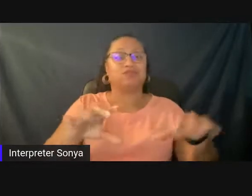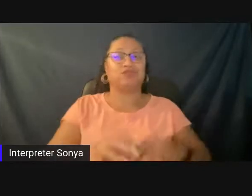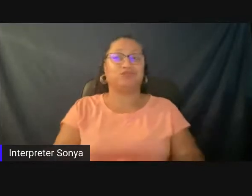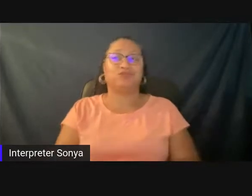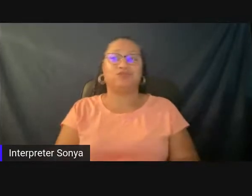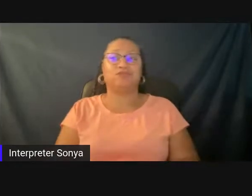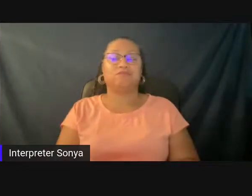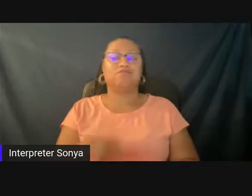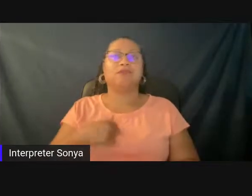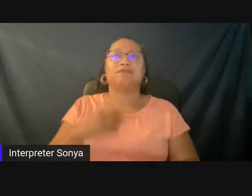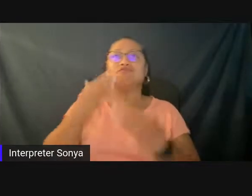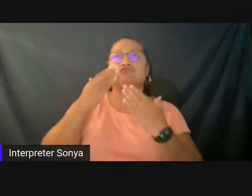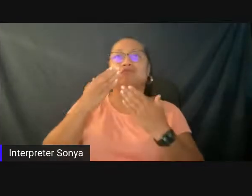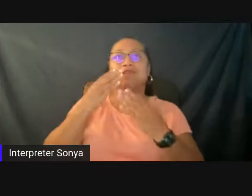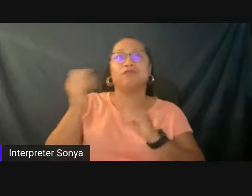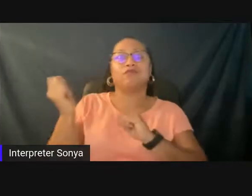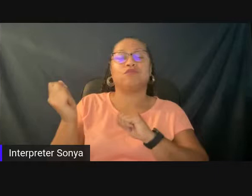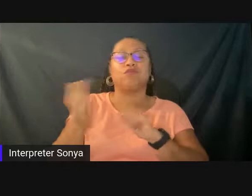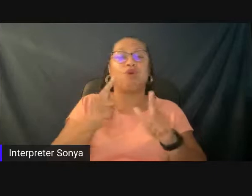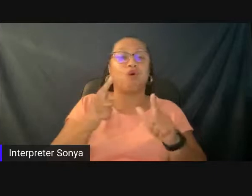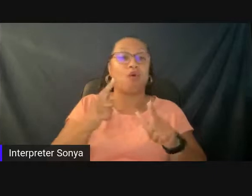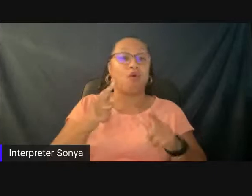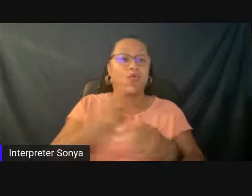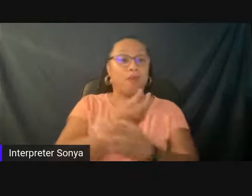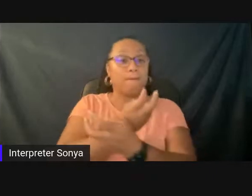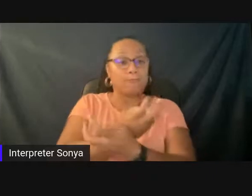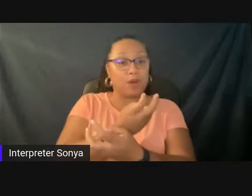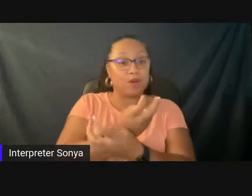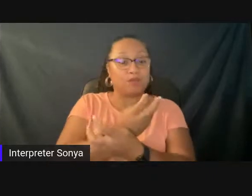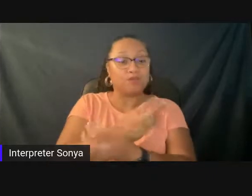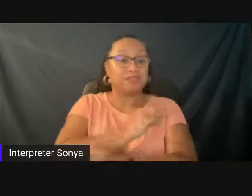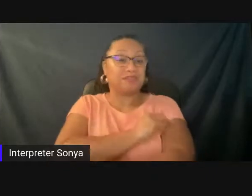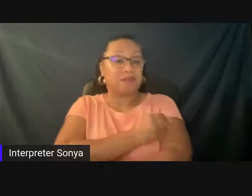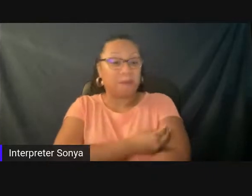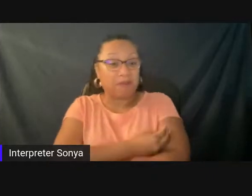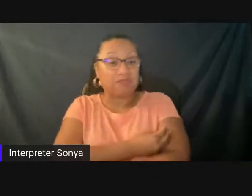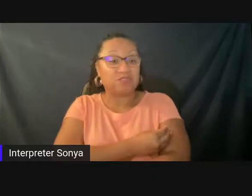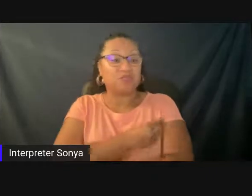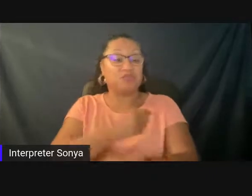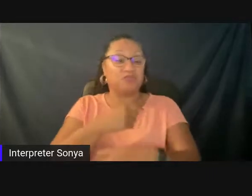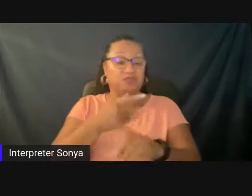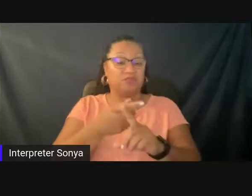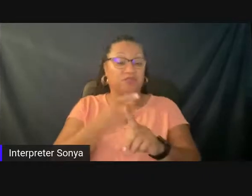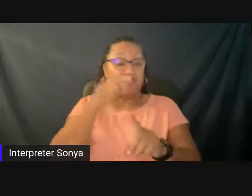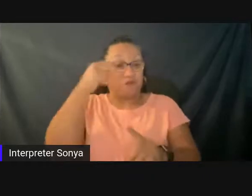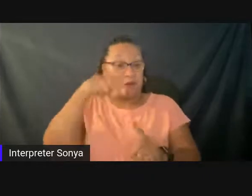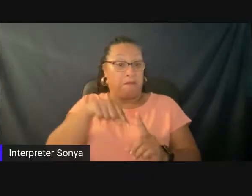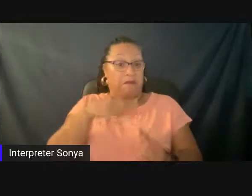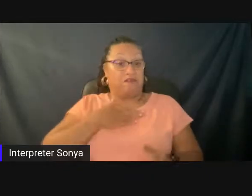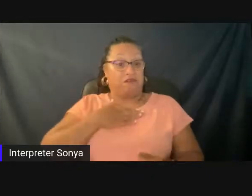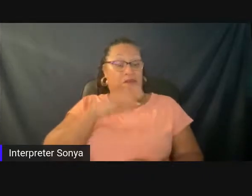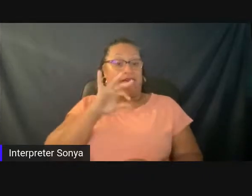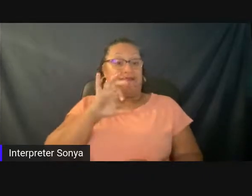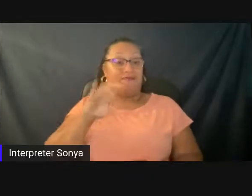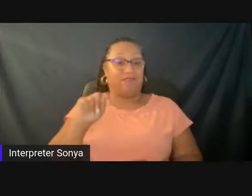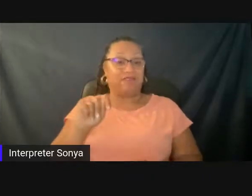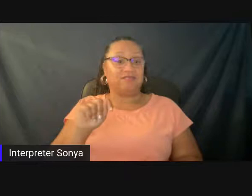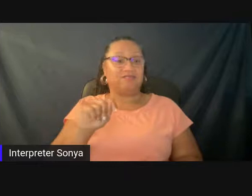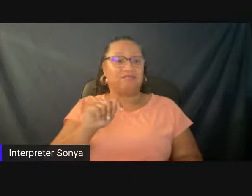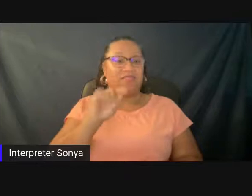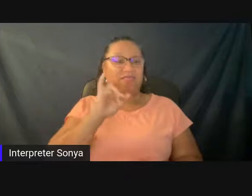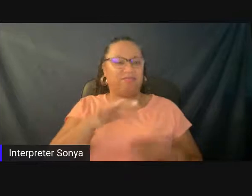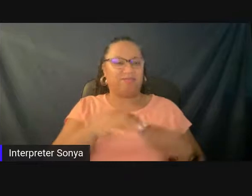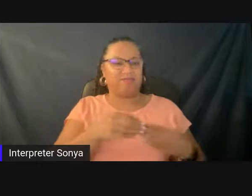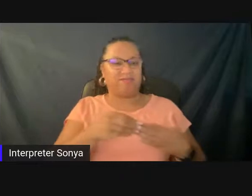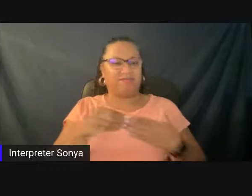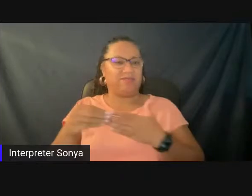I'm grateful for all the bones and muscles that make up my feet. They lead me to